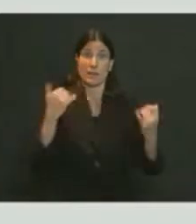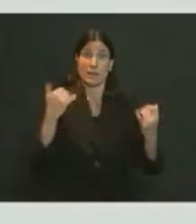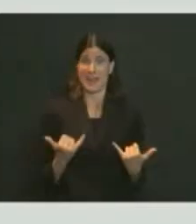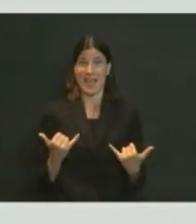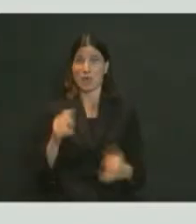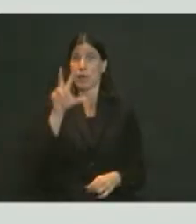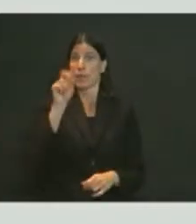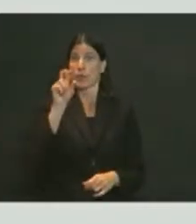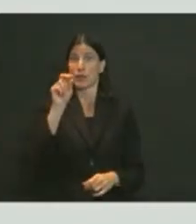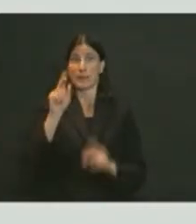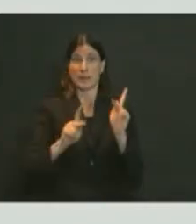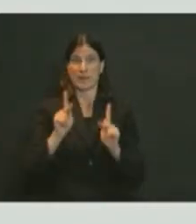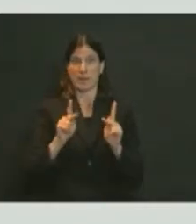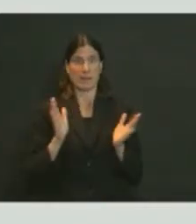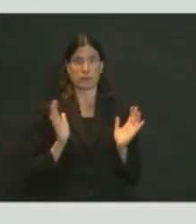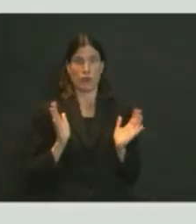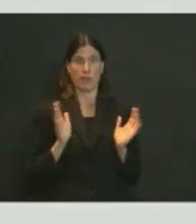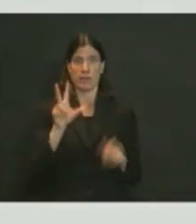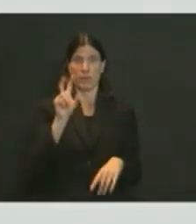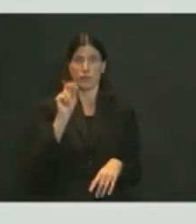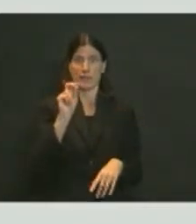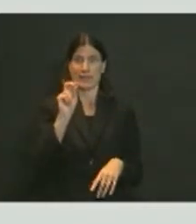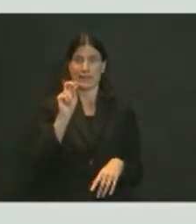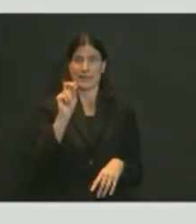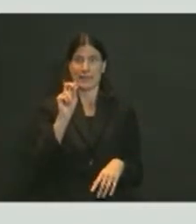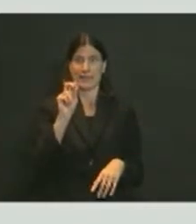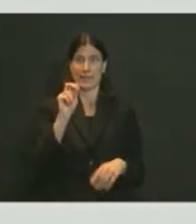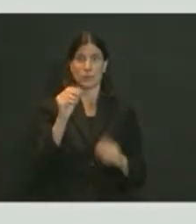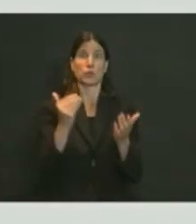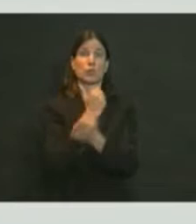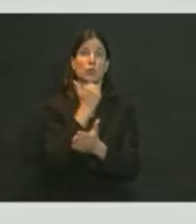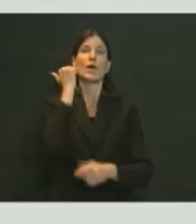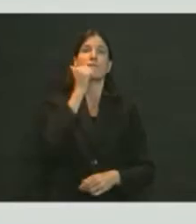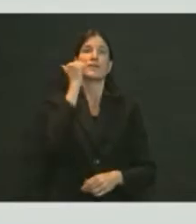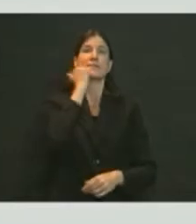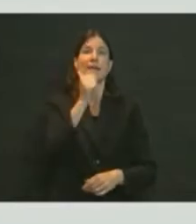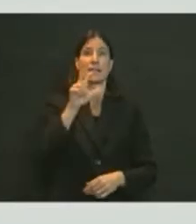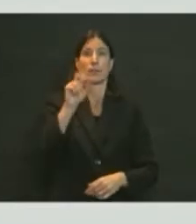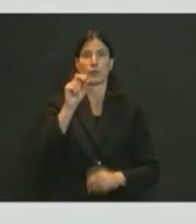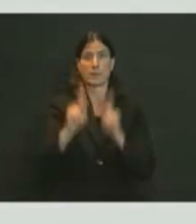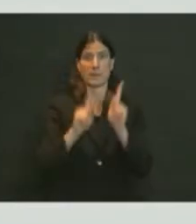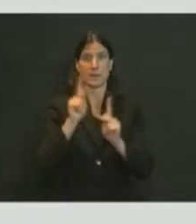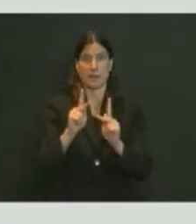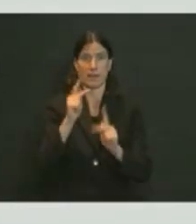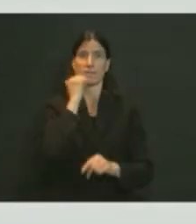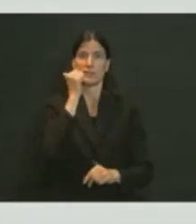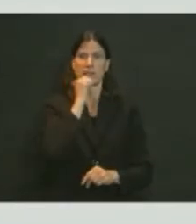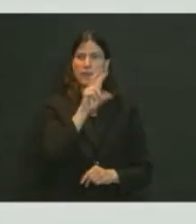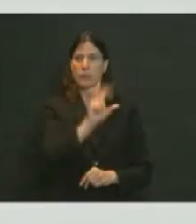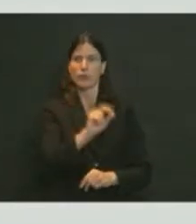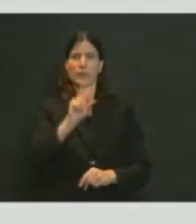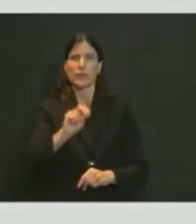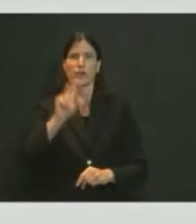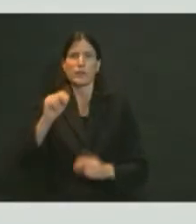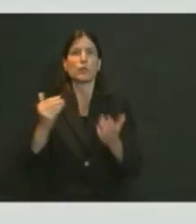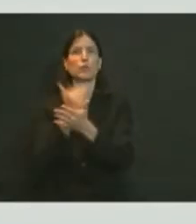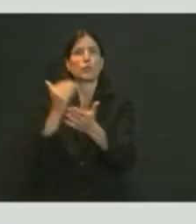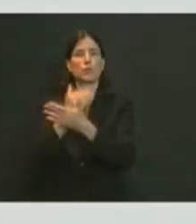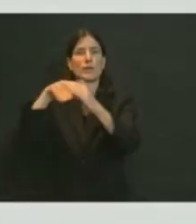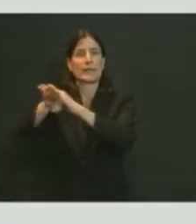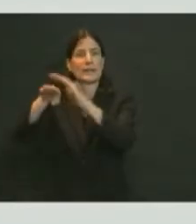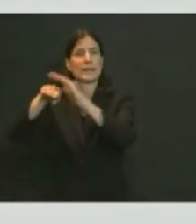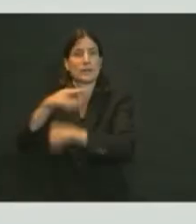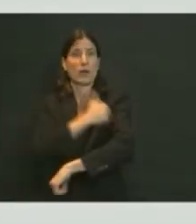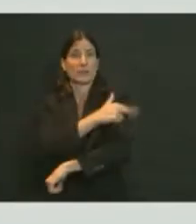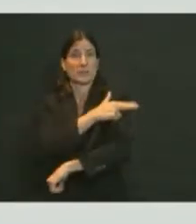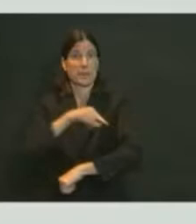day. Some days it's less than that. So obviously, if it stays at that rate over the next few weeks,